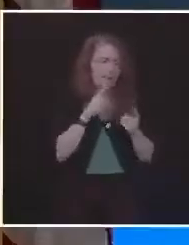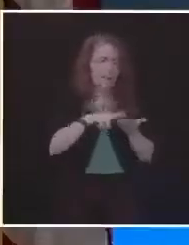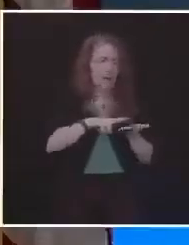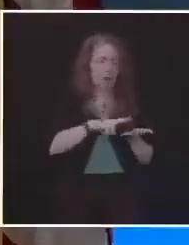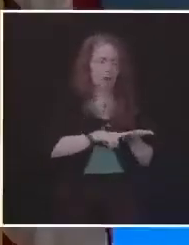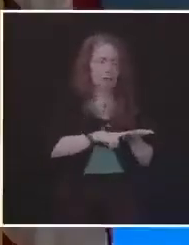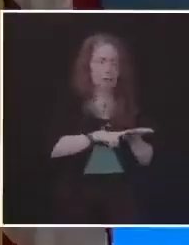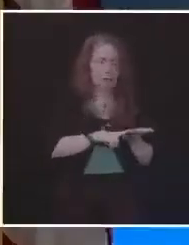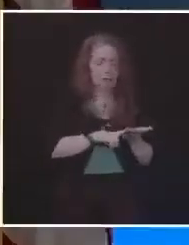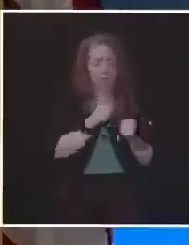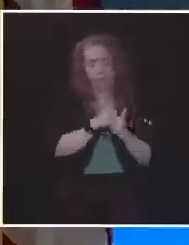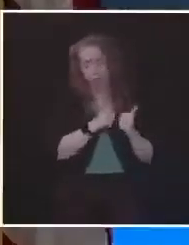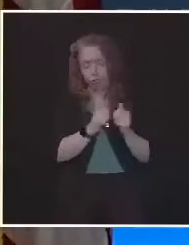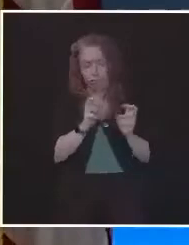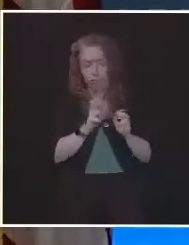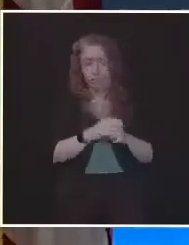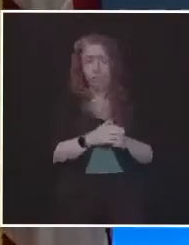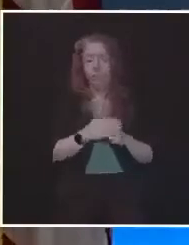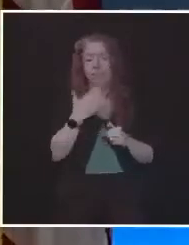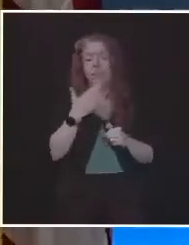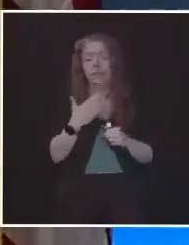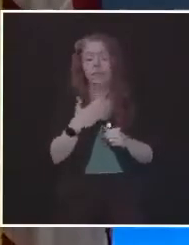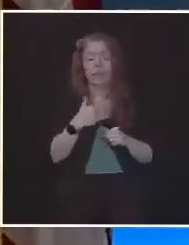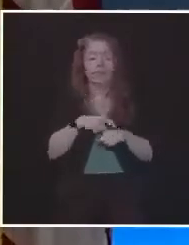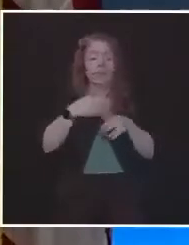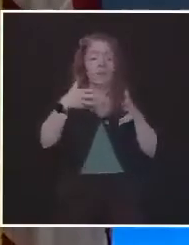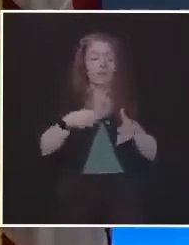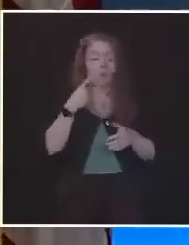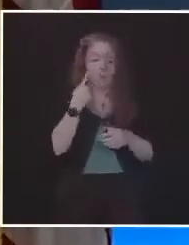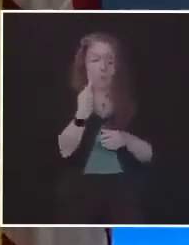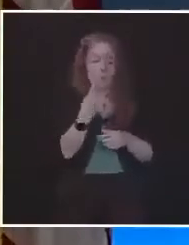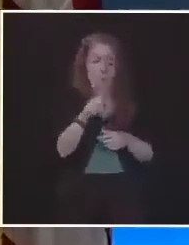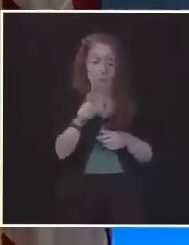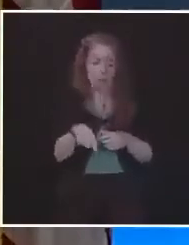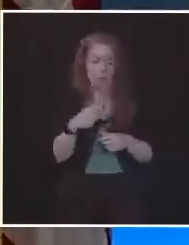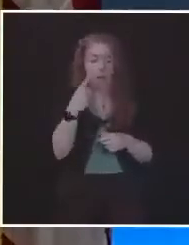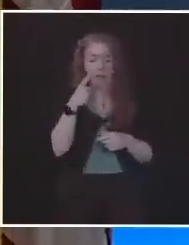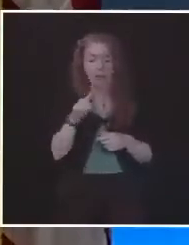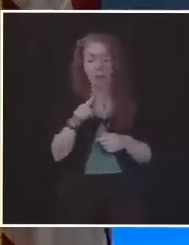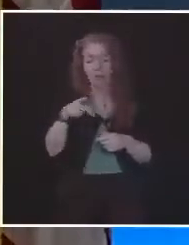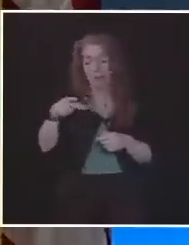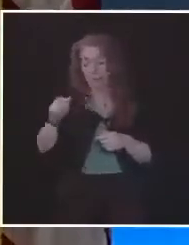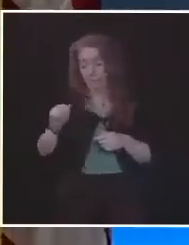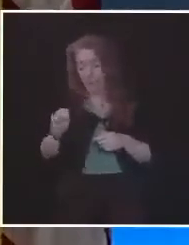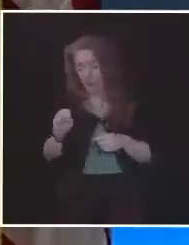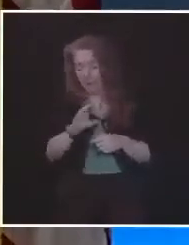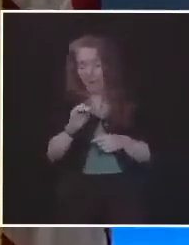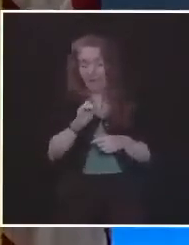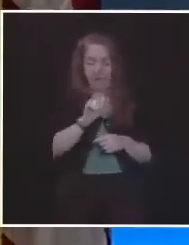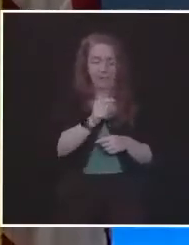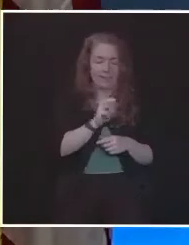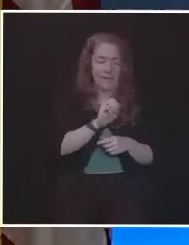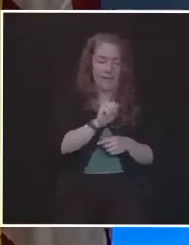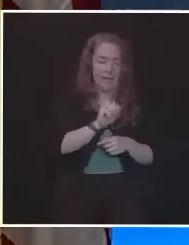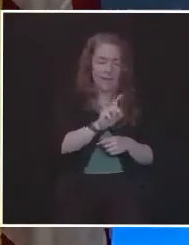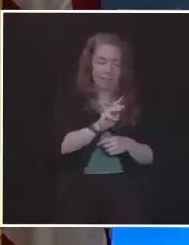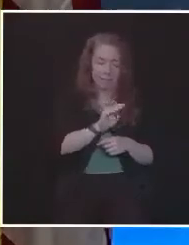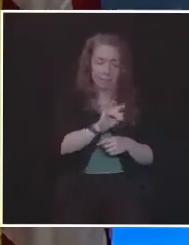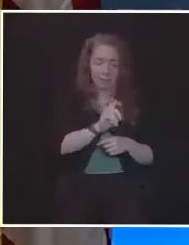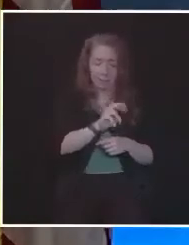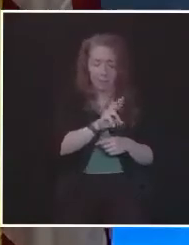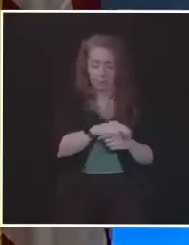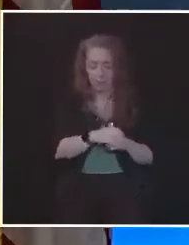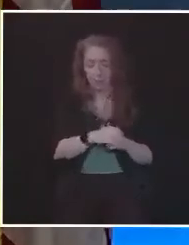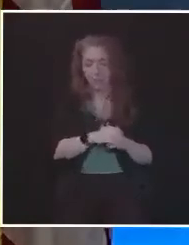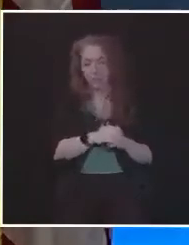Thank you. And we have time for just one final question. This is for the administrator and Pam. I was just, people were curious on what